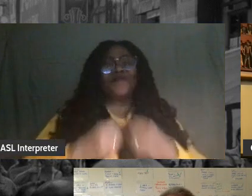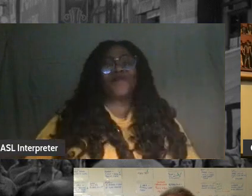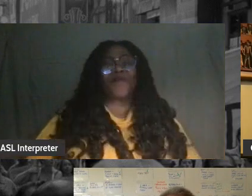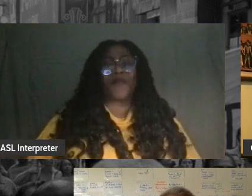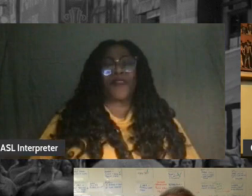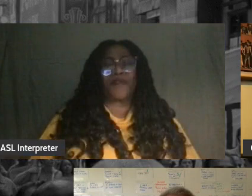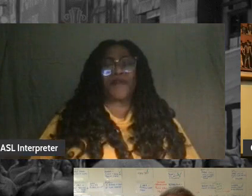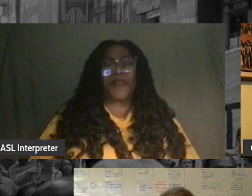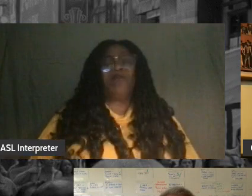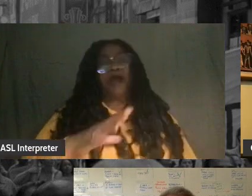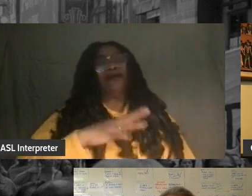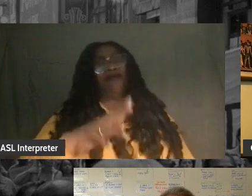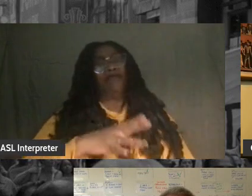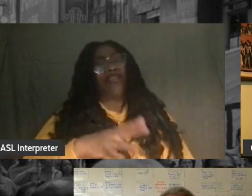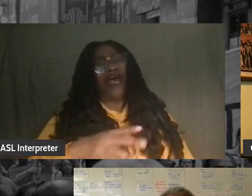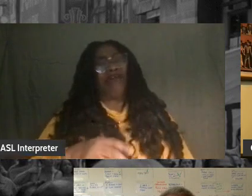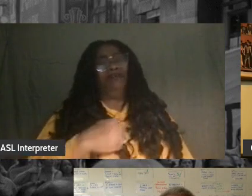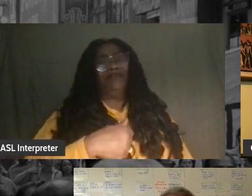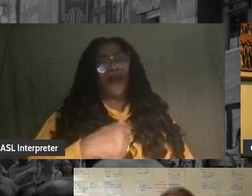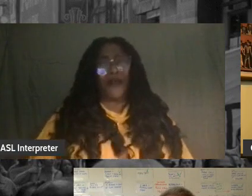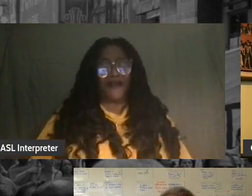Being polite, sorry.